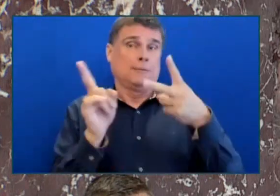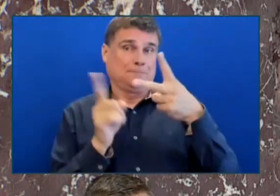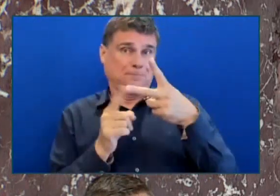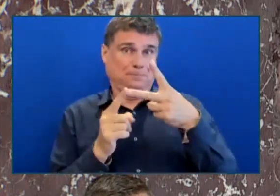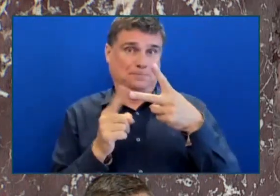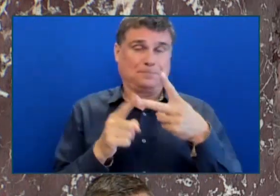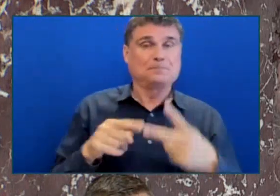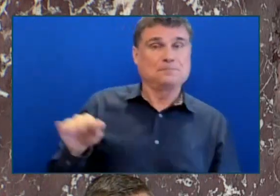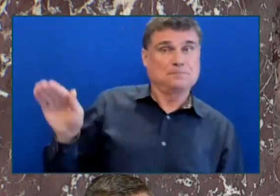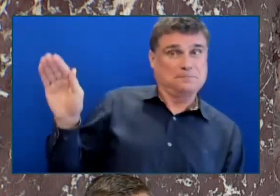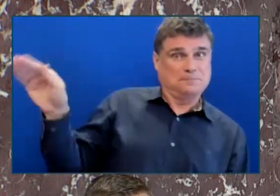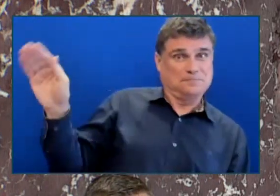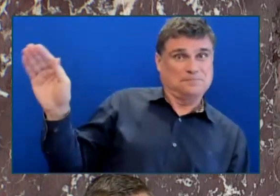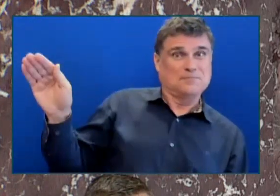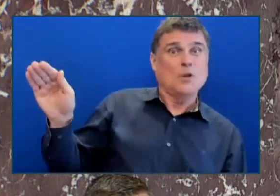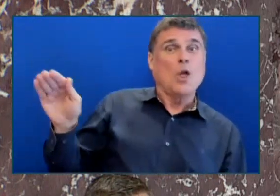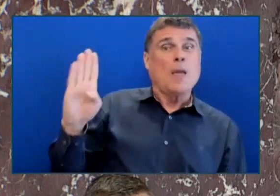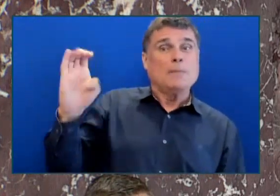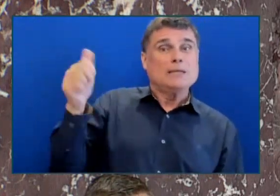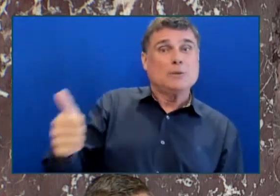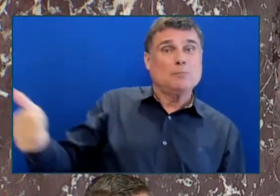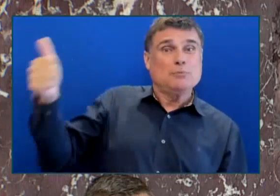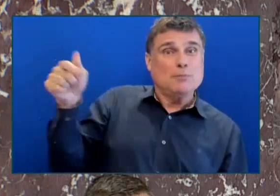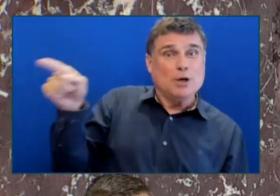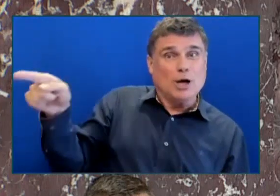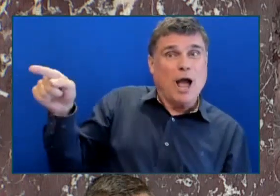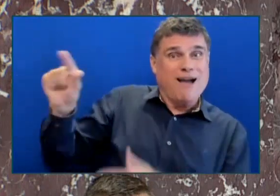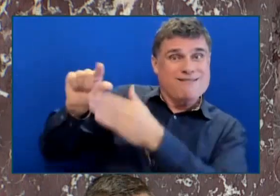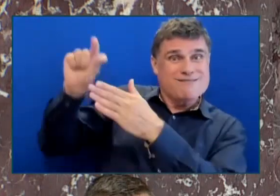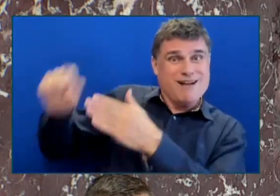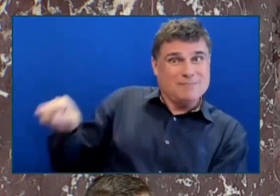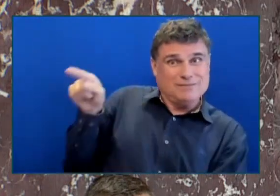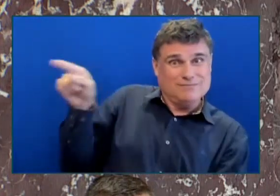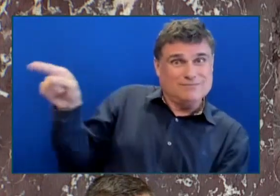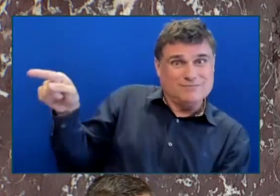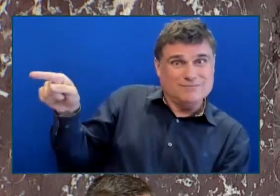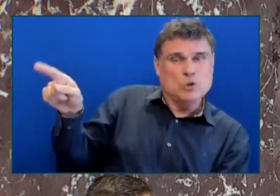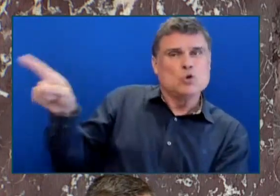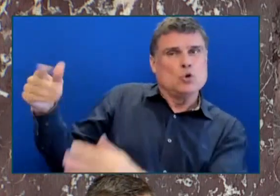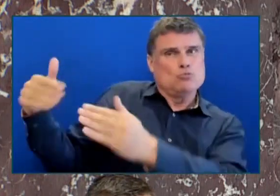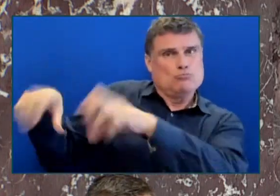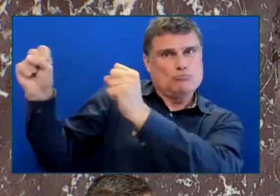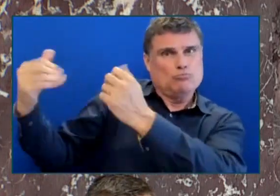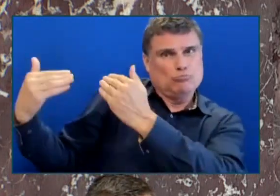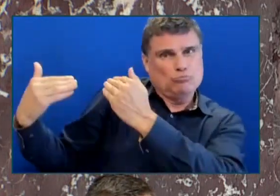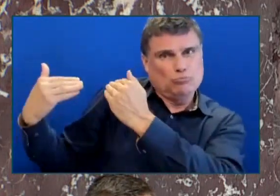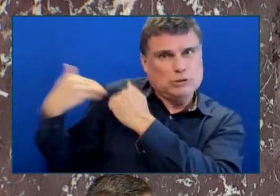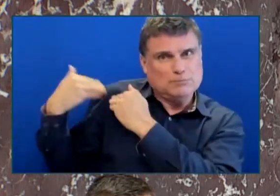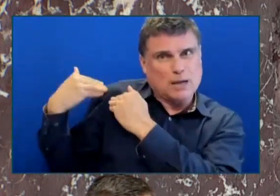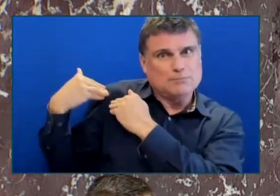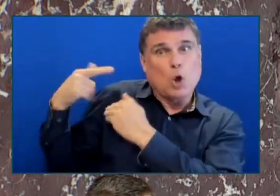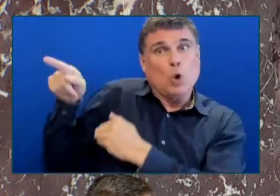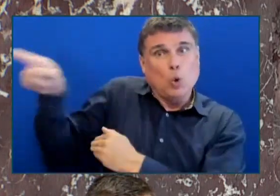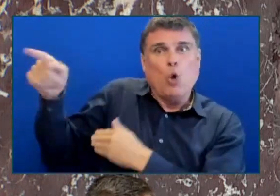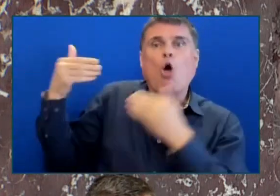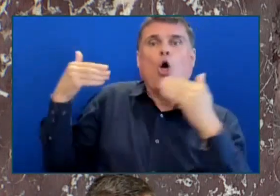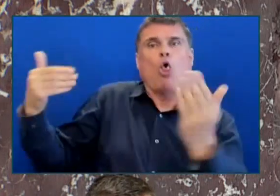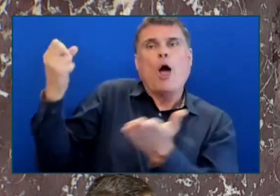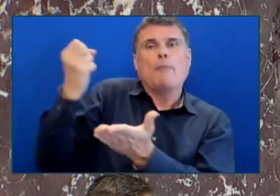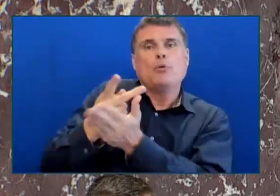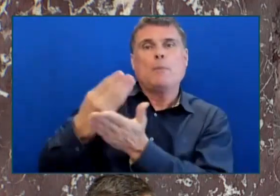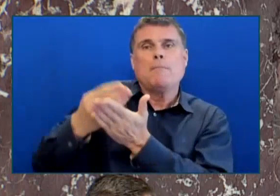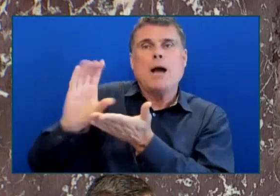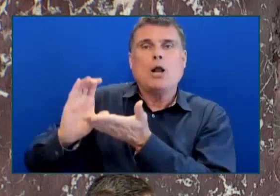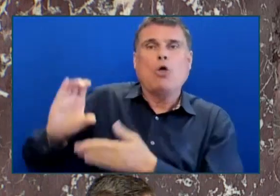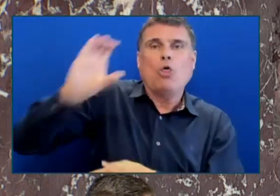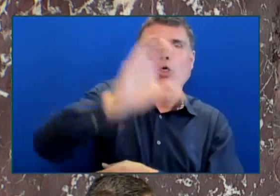in charge, and they're the ones that actually have been approving the money. We're not the decision makers on this side right now. Newsflash, it's your decision making that's in